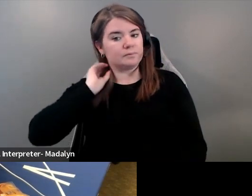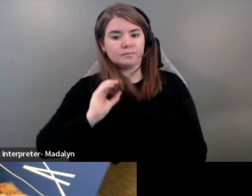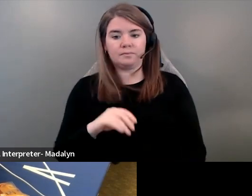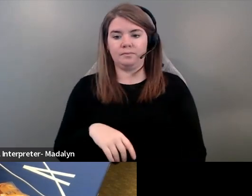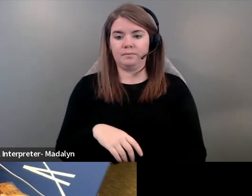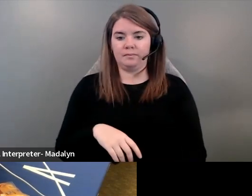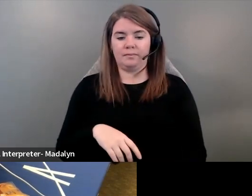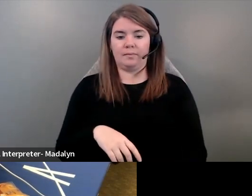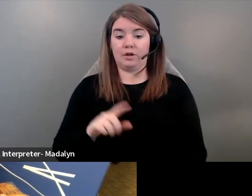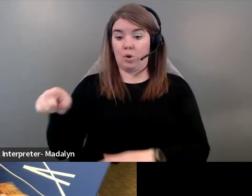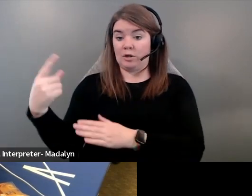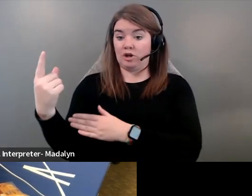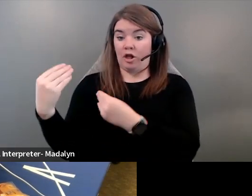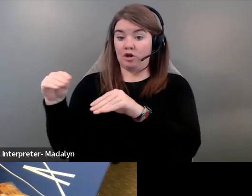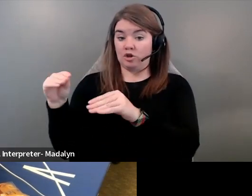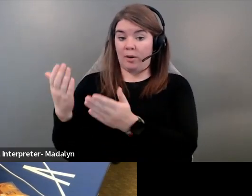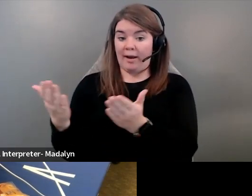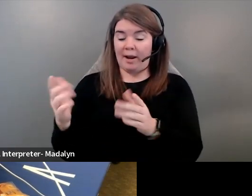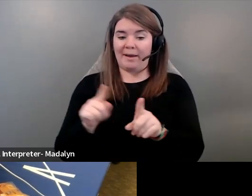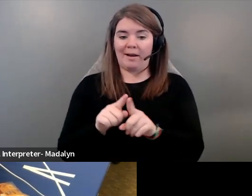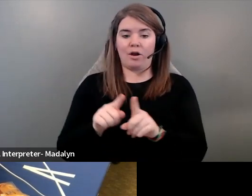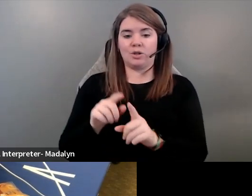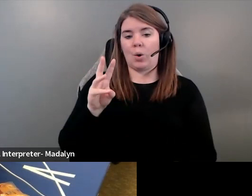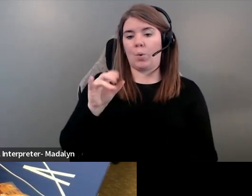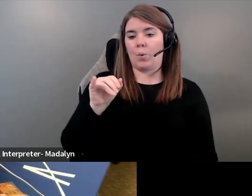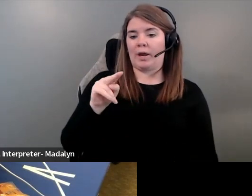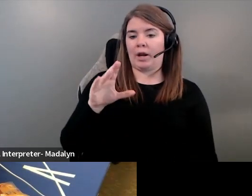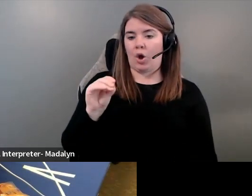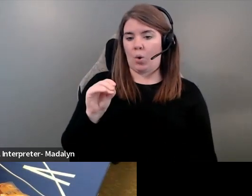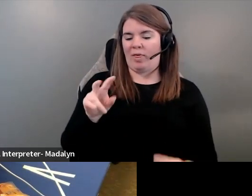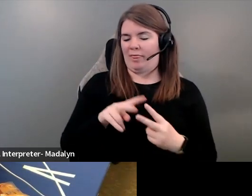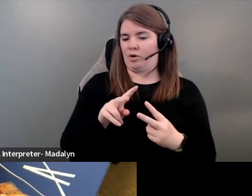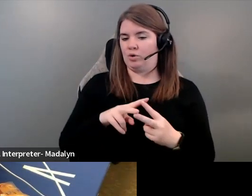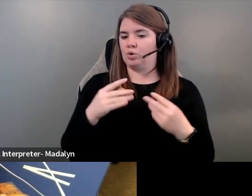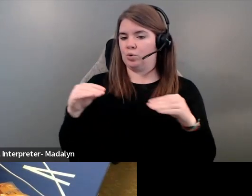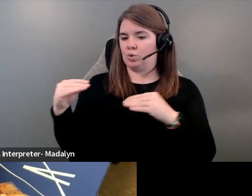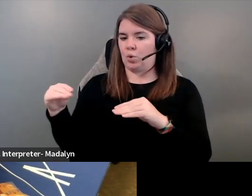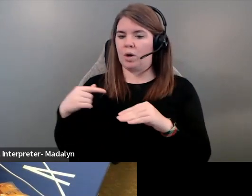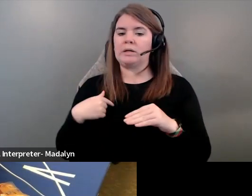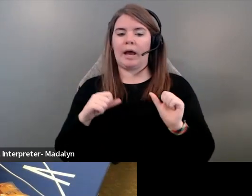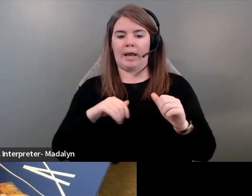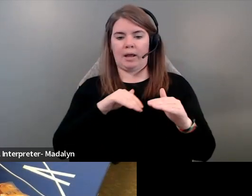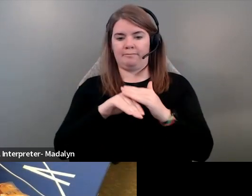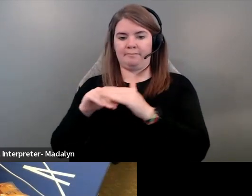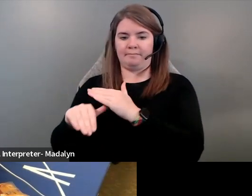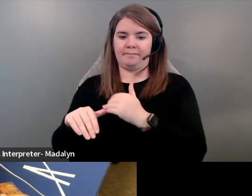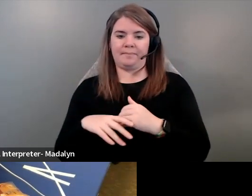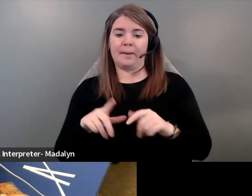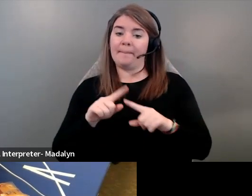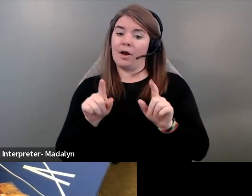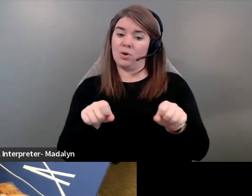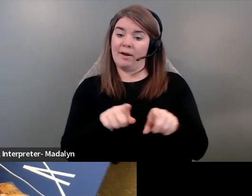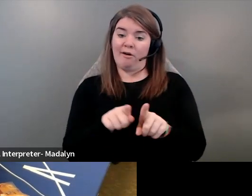store items and Winco items. And that's because those are two of the stores that I have access to here in Moscow. But you could also